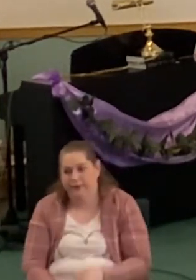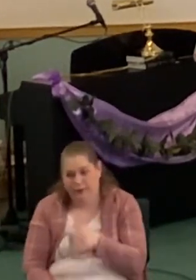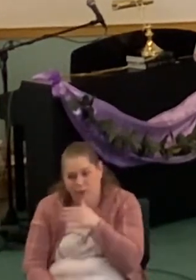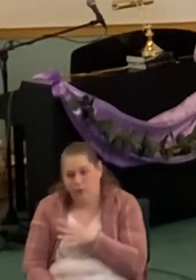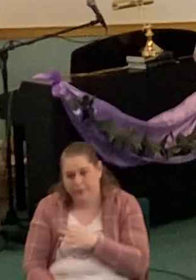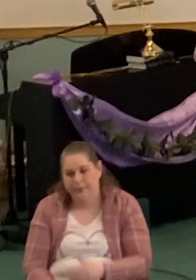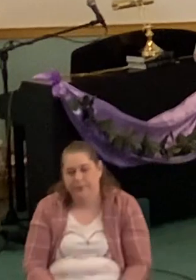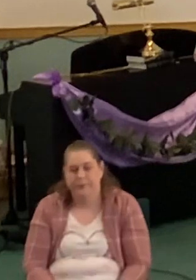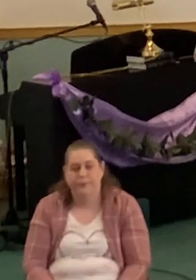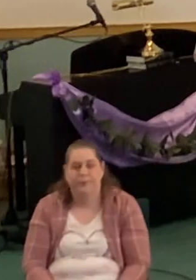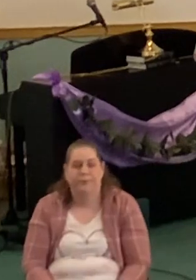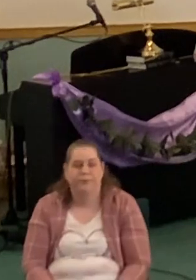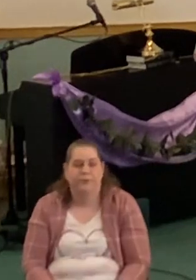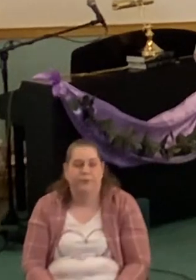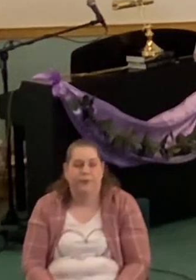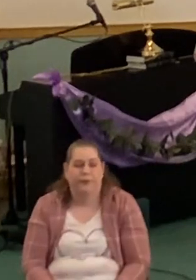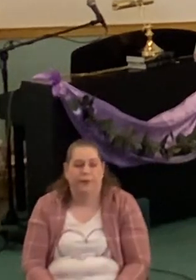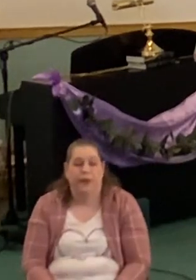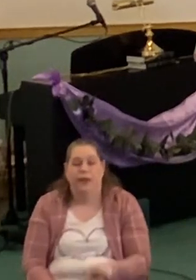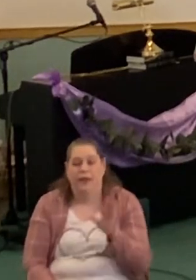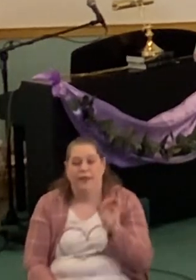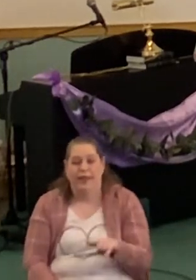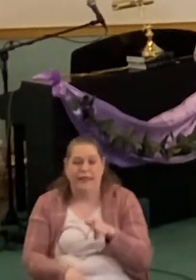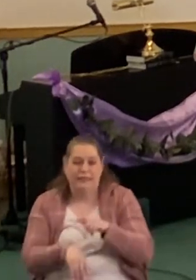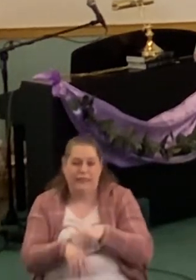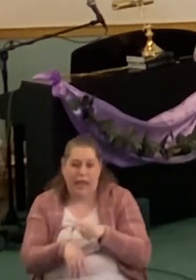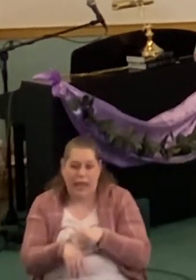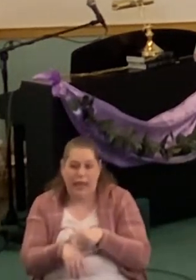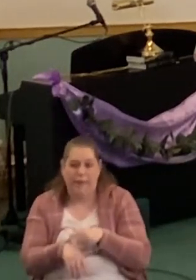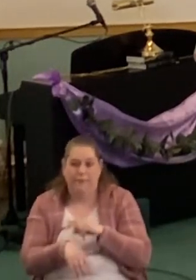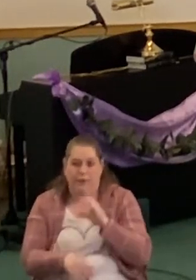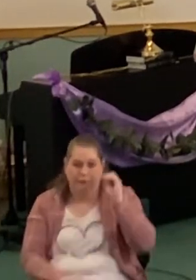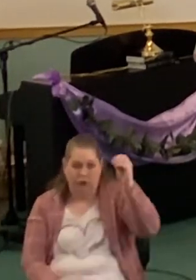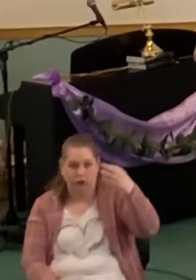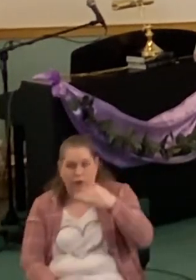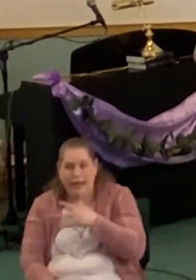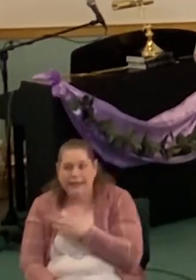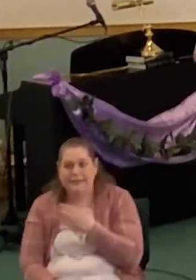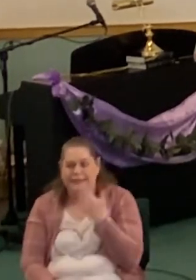That time of grace, that age of grace, is good news.